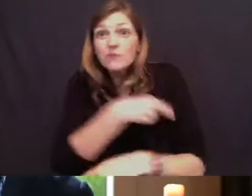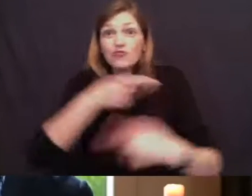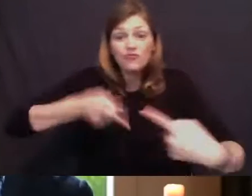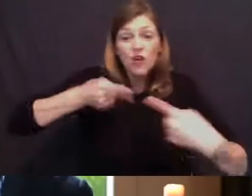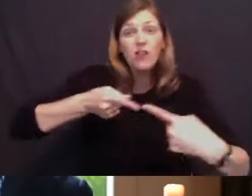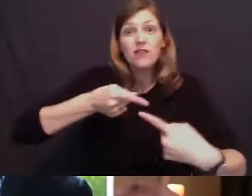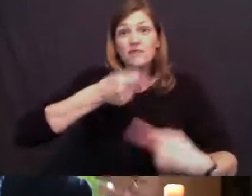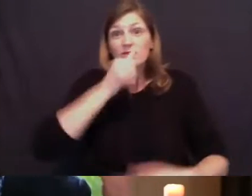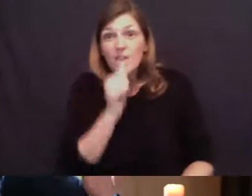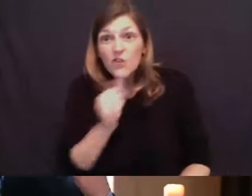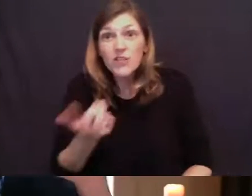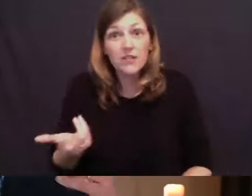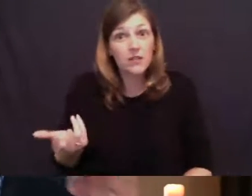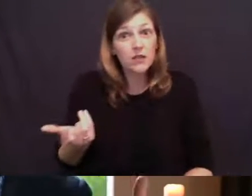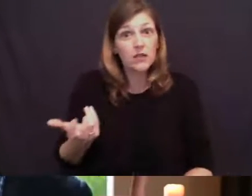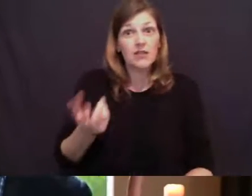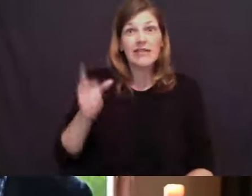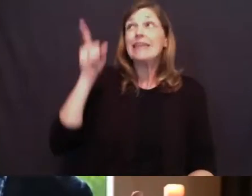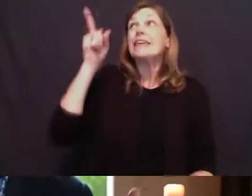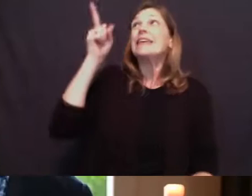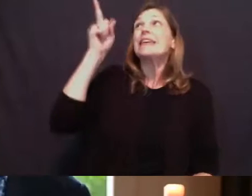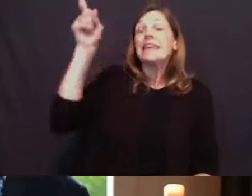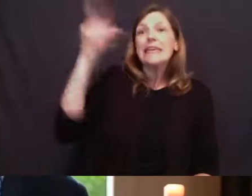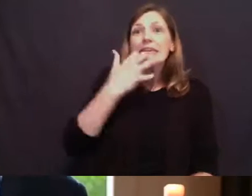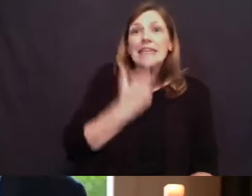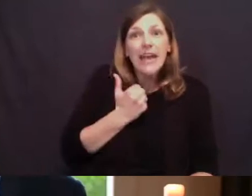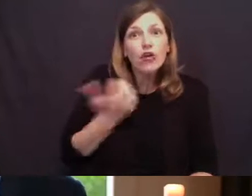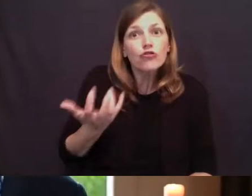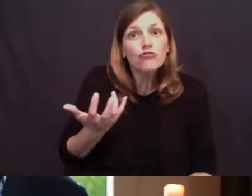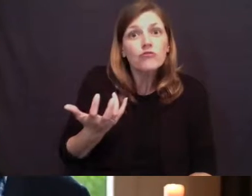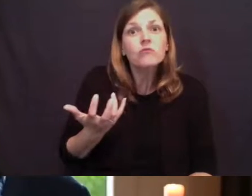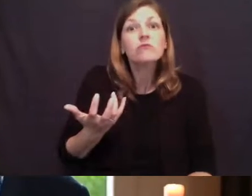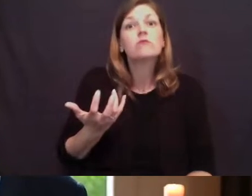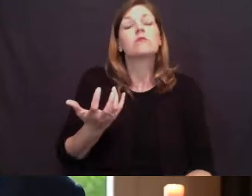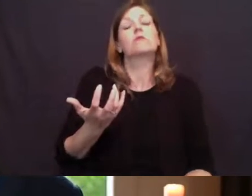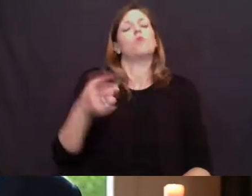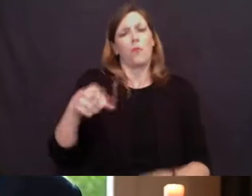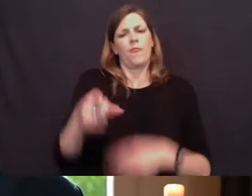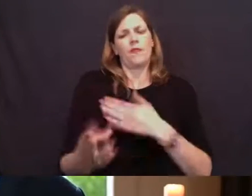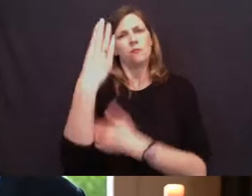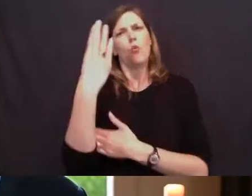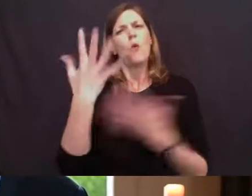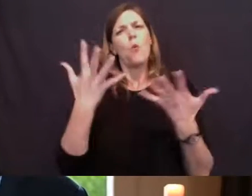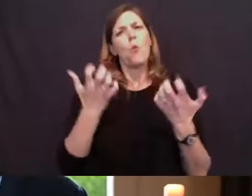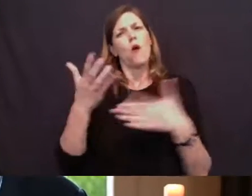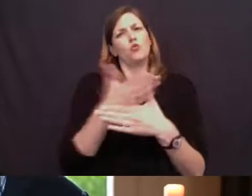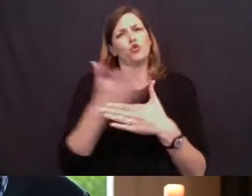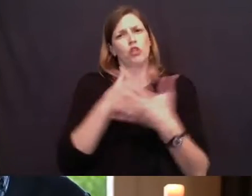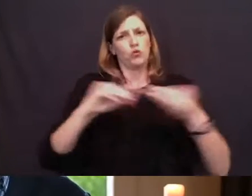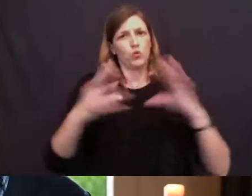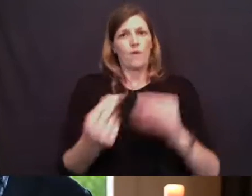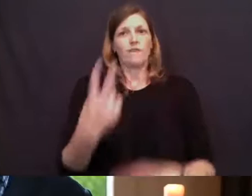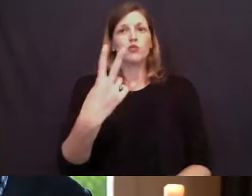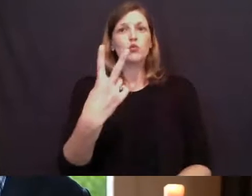suffering. Like, He's not indifferent to these things. So this morning, I want to share with you a story of two